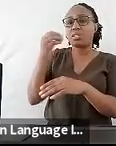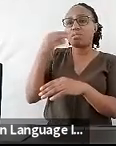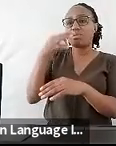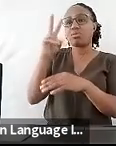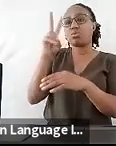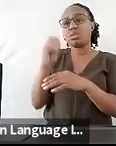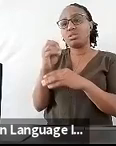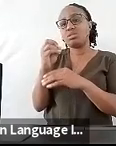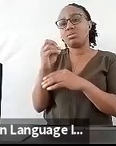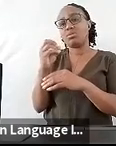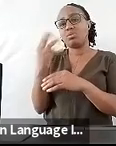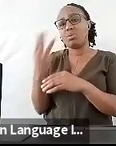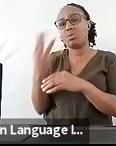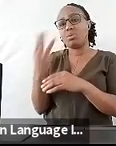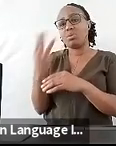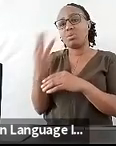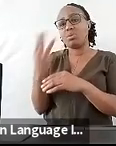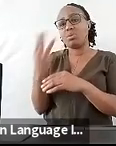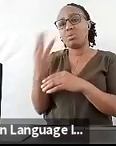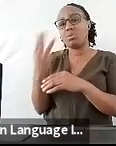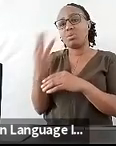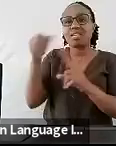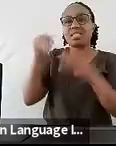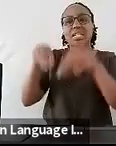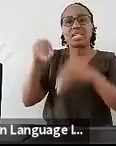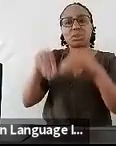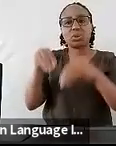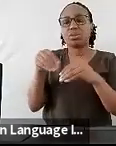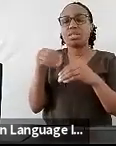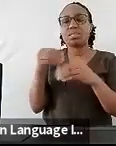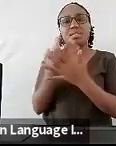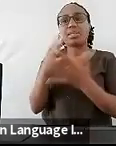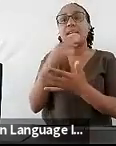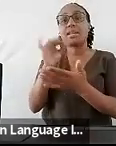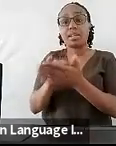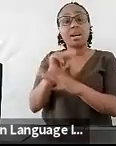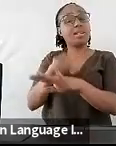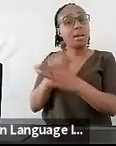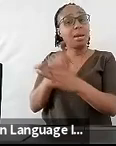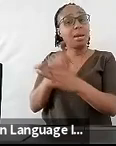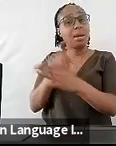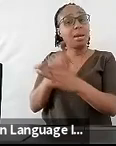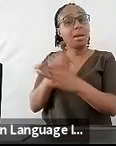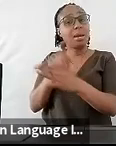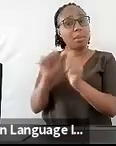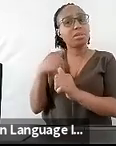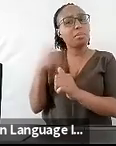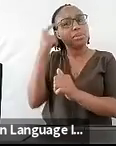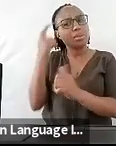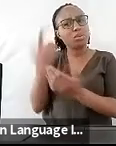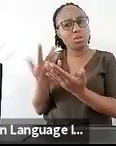things like that. So when I was writing about this, I was thinking about my experiences, especially, you know, going